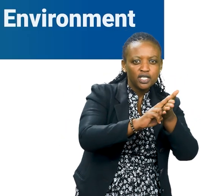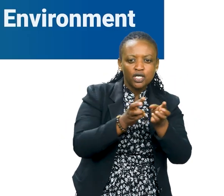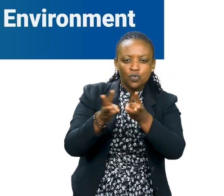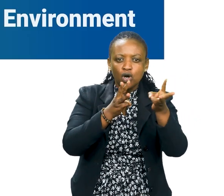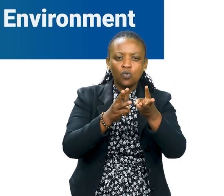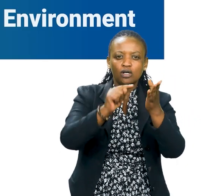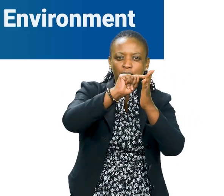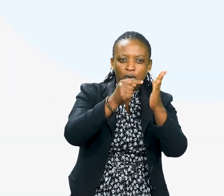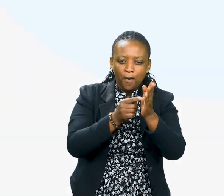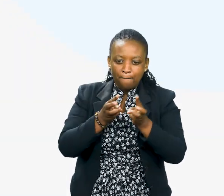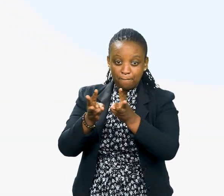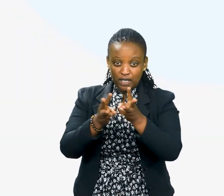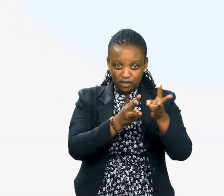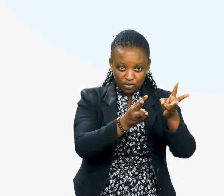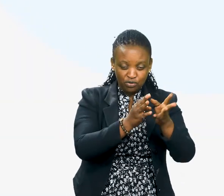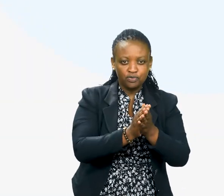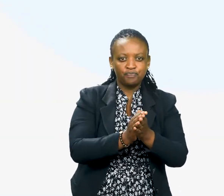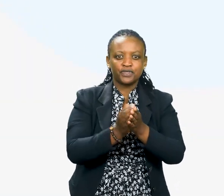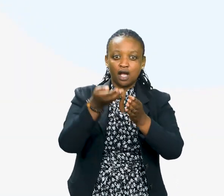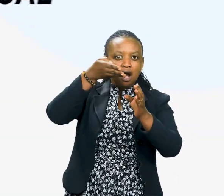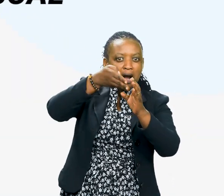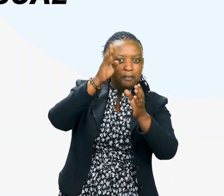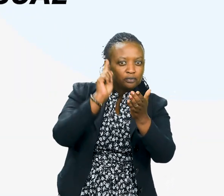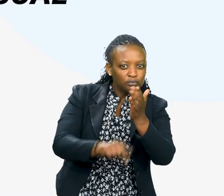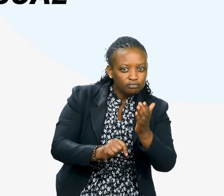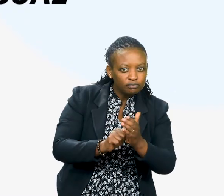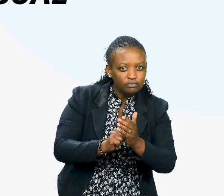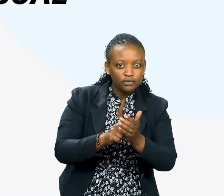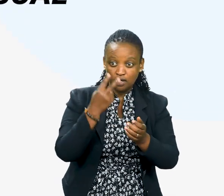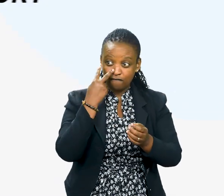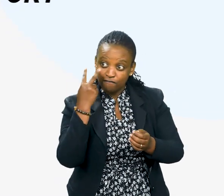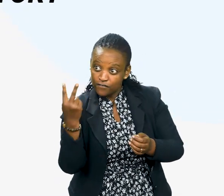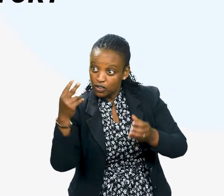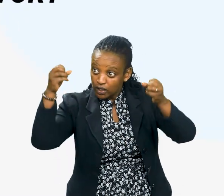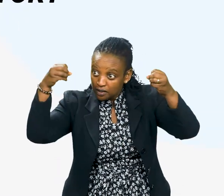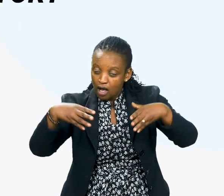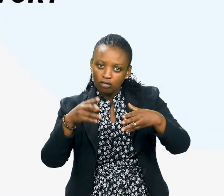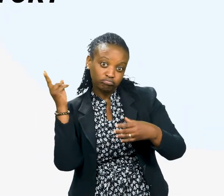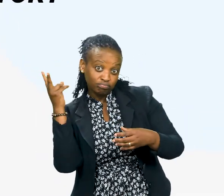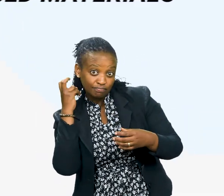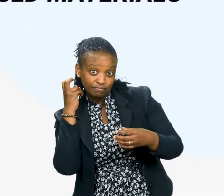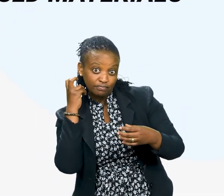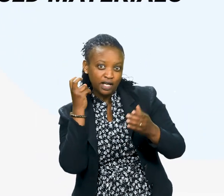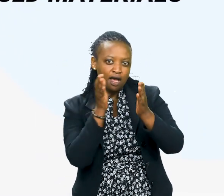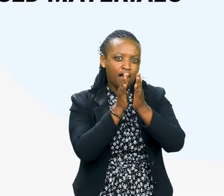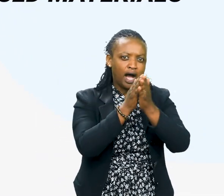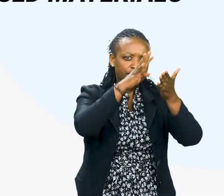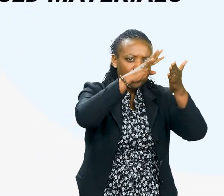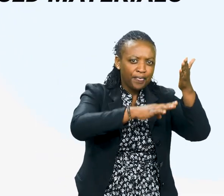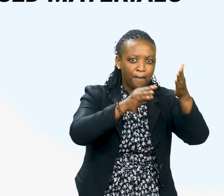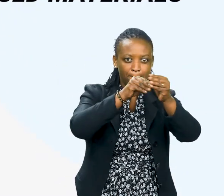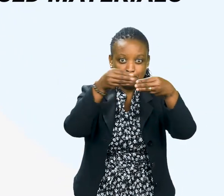diverse instructional methods, including visual, auditory,